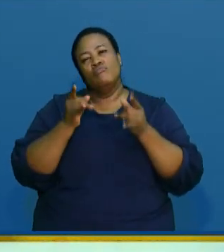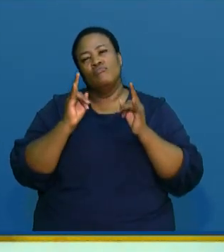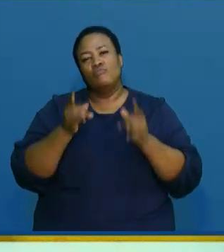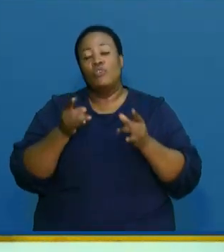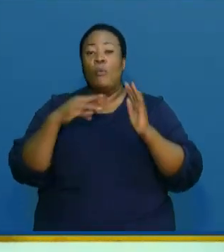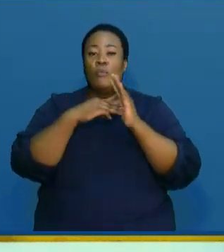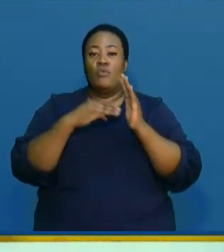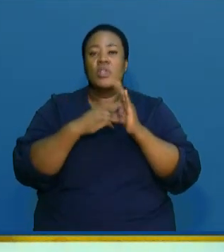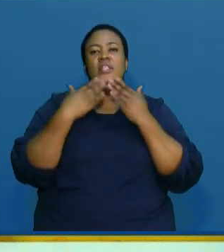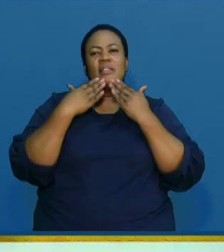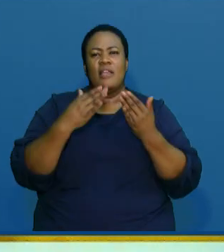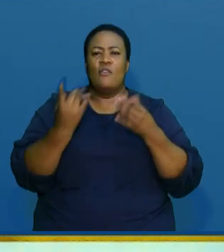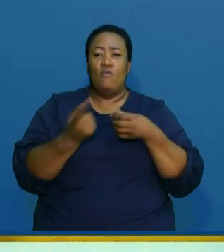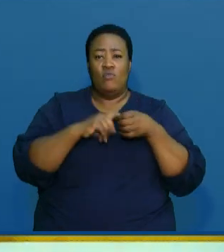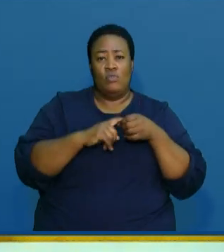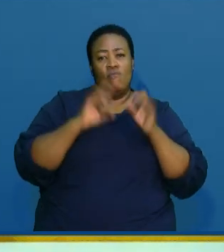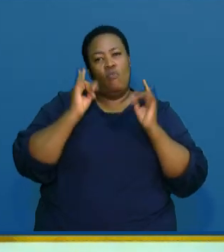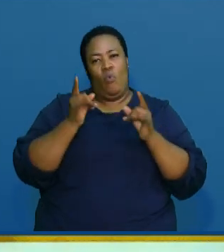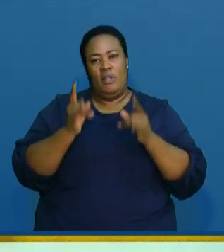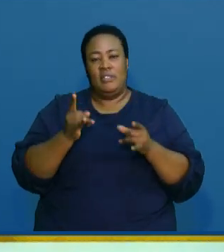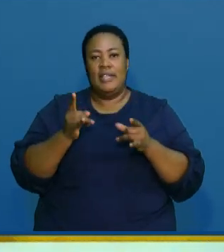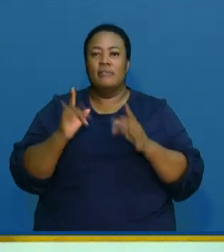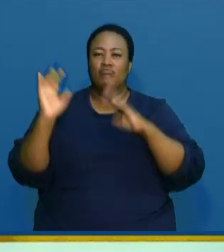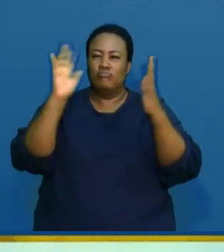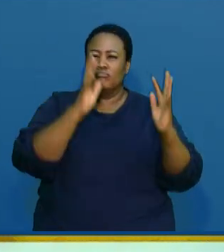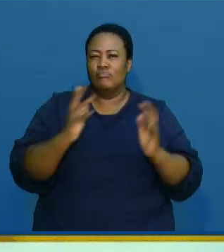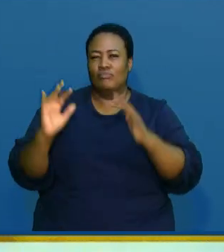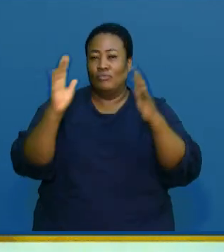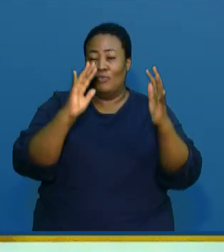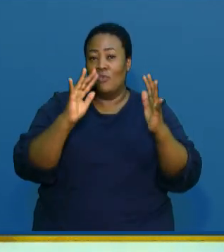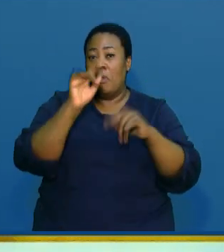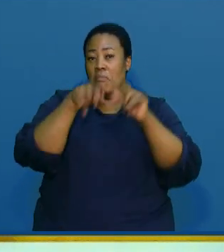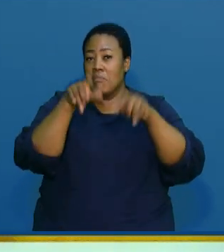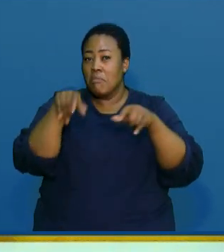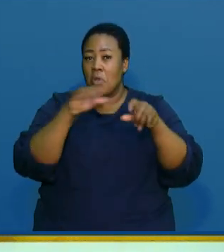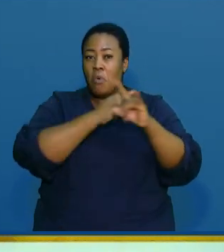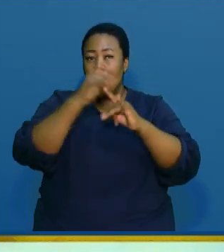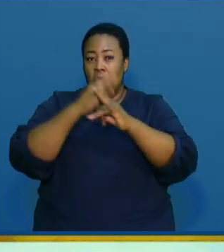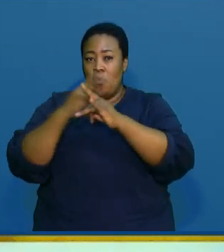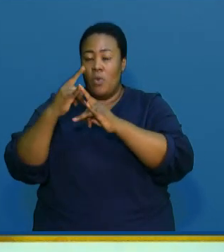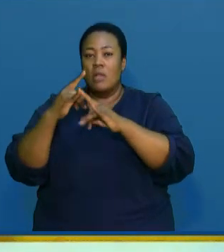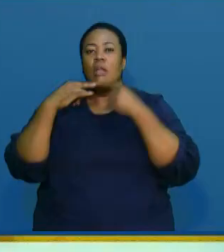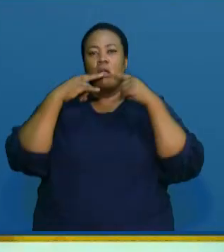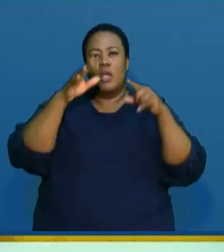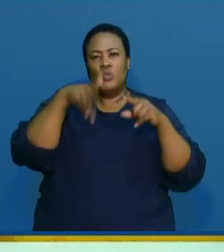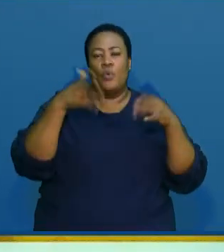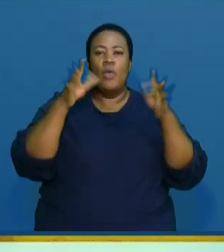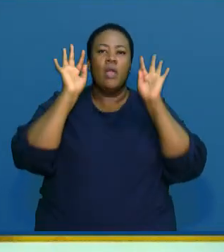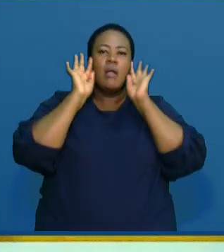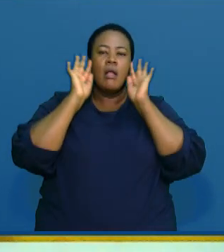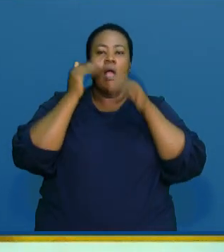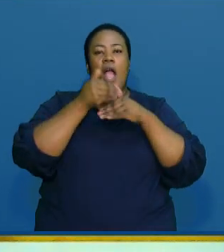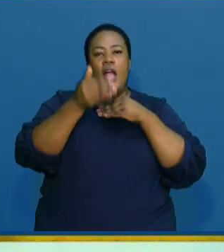Matrix, thank you for joining us. A big congratulations to all of our competition winners who will be announced on Facebook straight after the